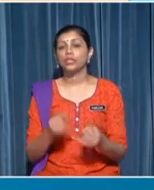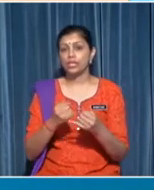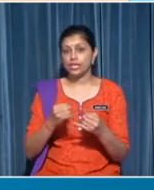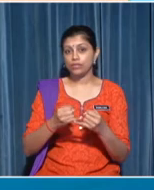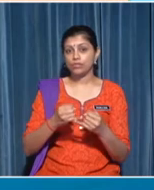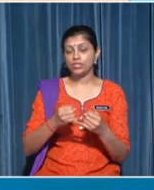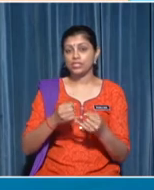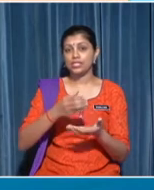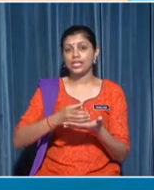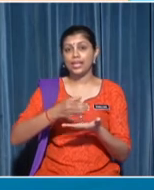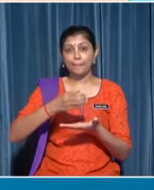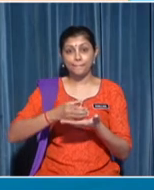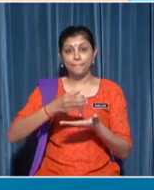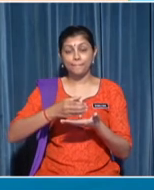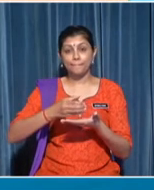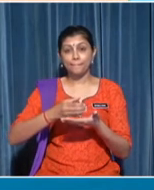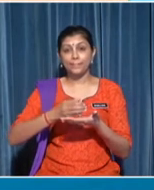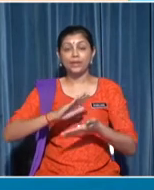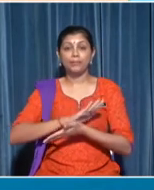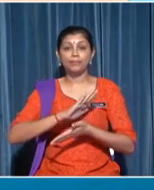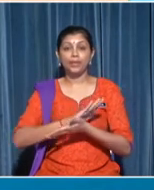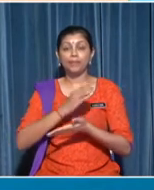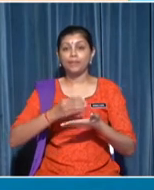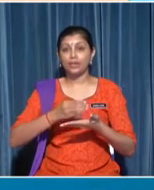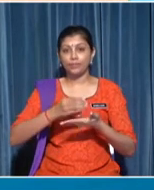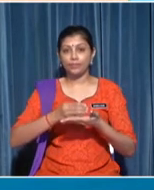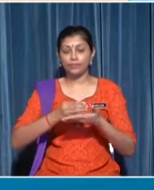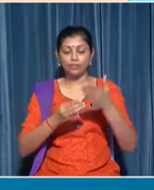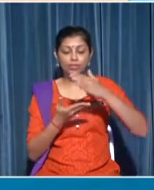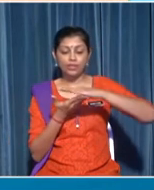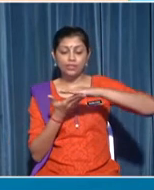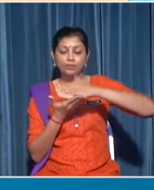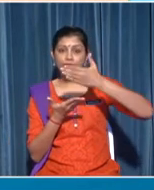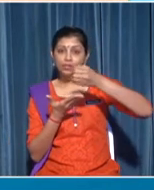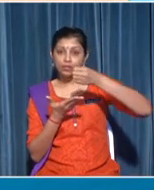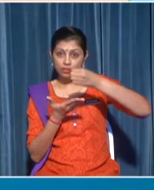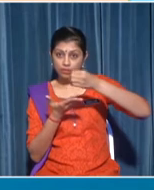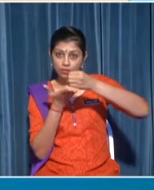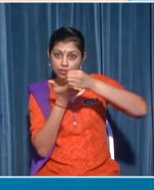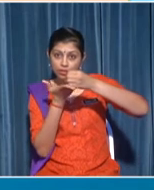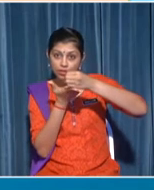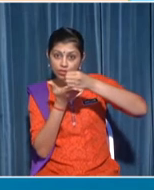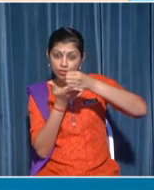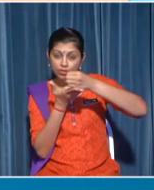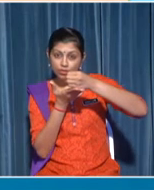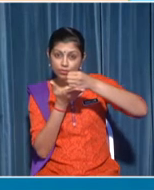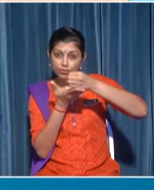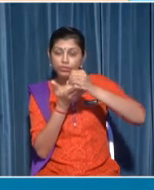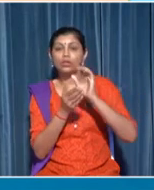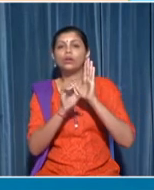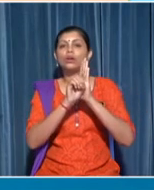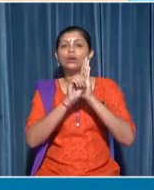And cut out a small hole at the bottom of the cup. This will represent your